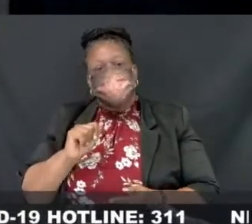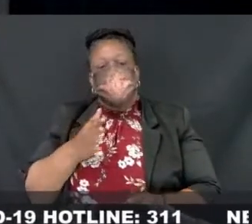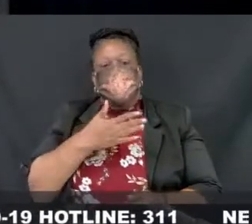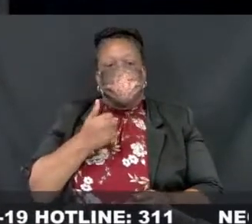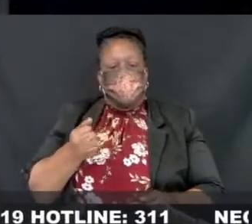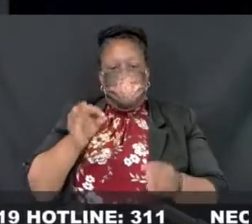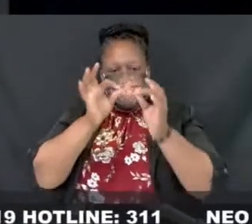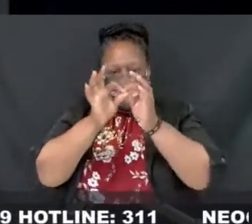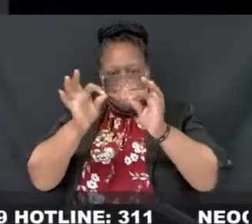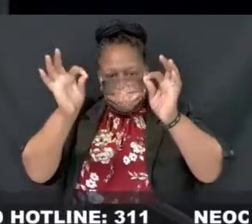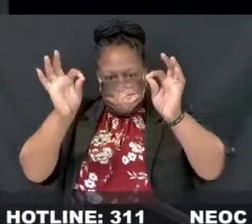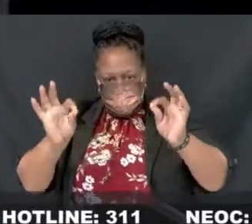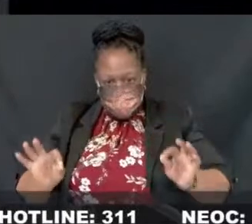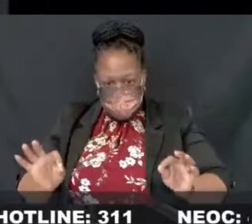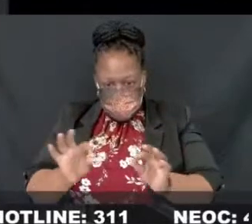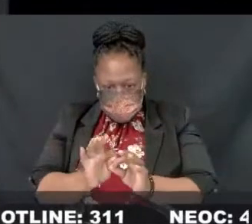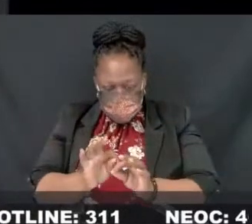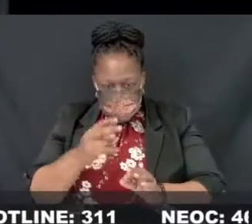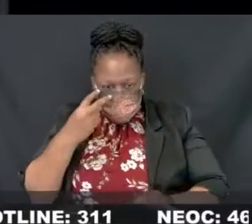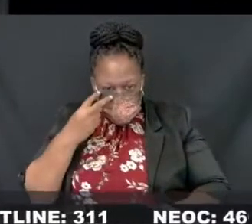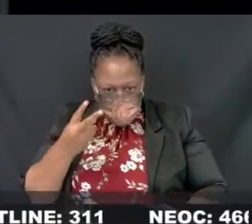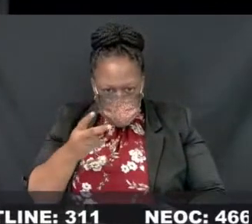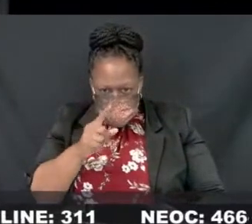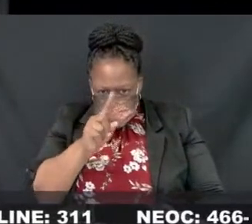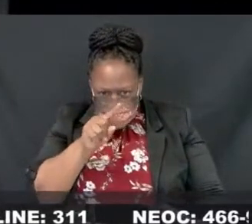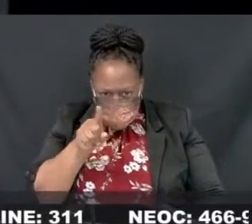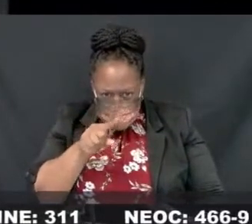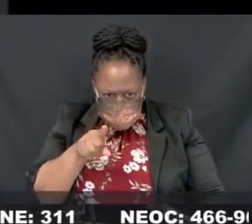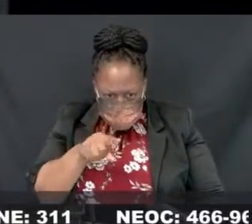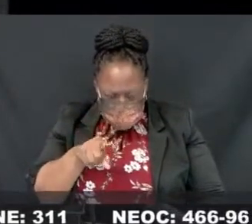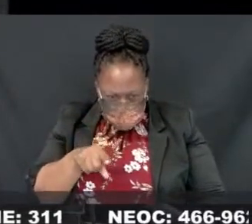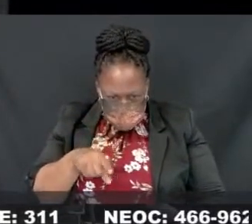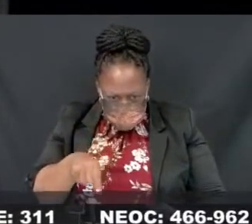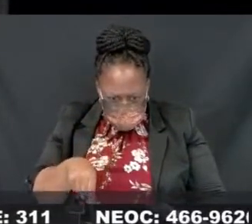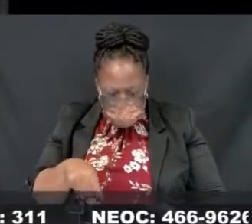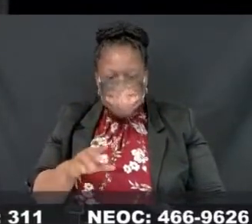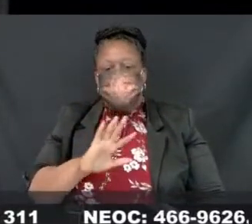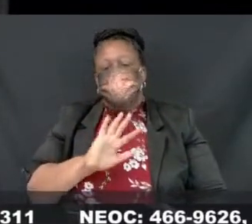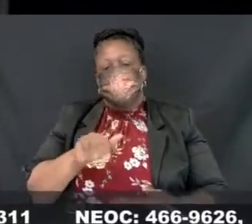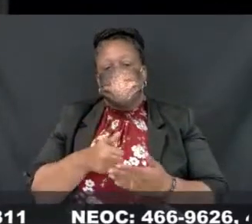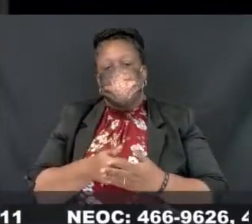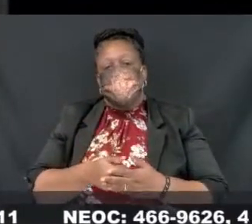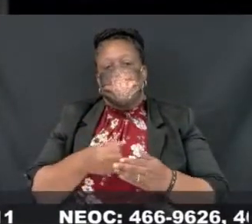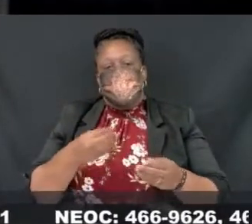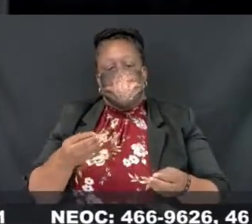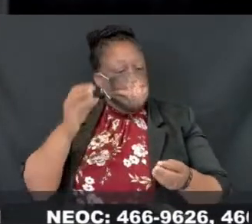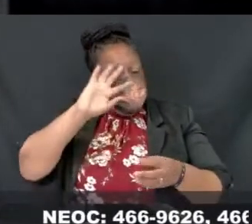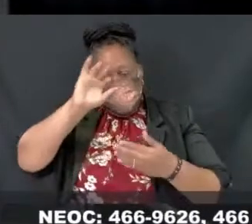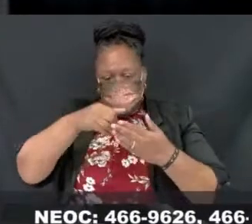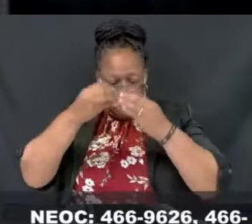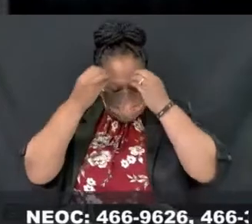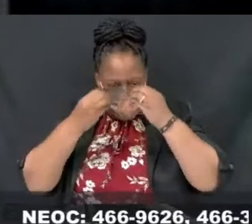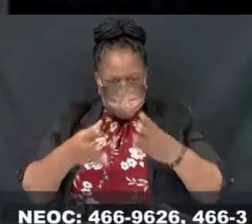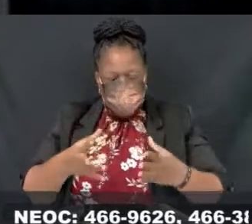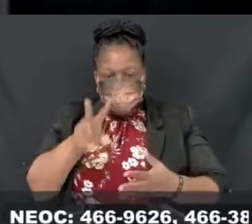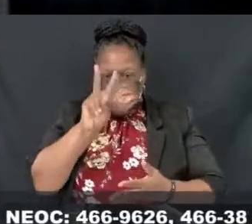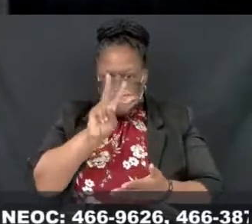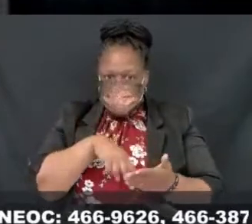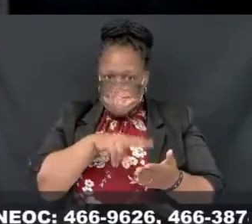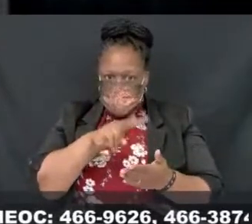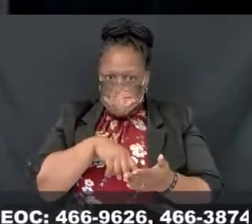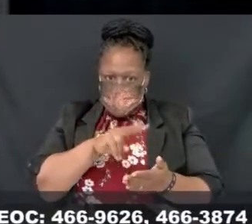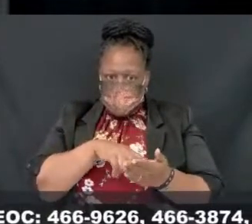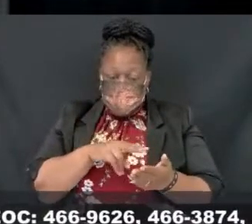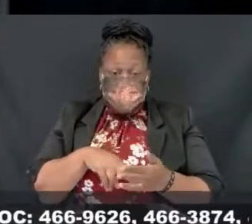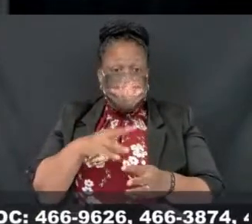knatravelfarm.kn platform, and you will see the first thing when you go to that, you will see the health and travel protocols. Please read those, and